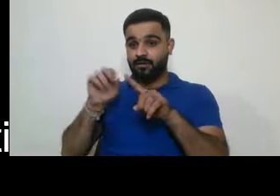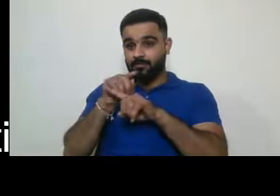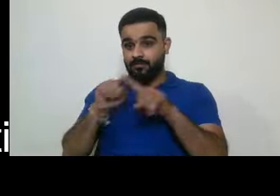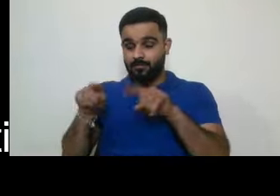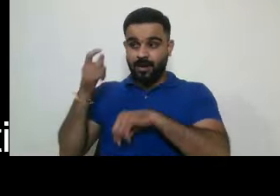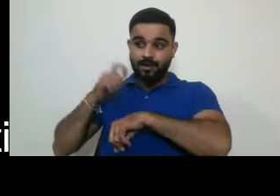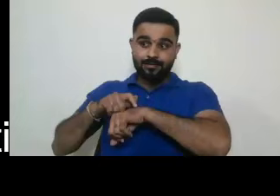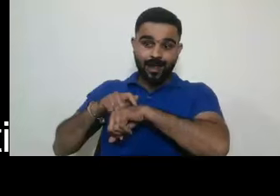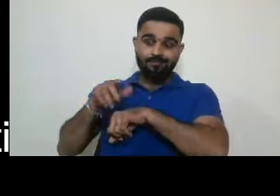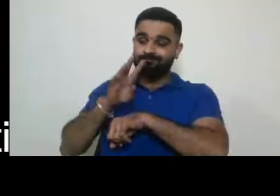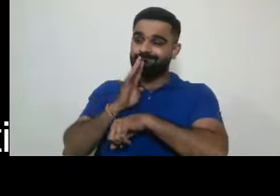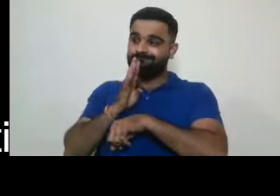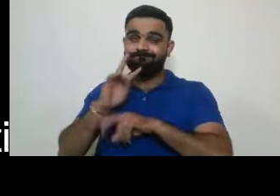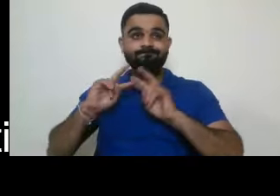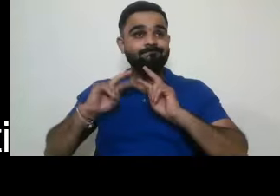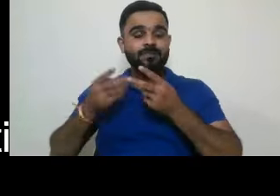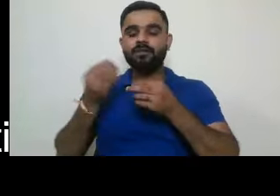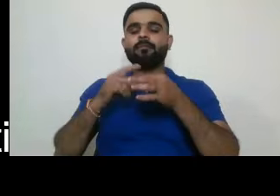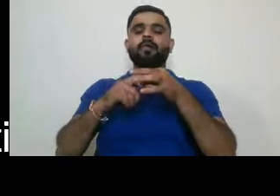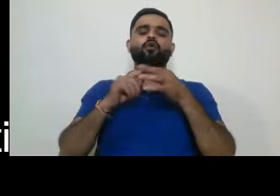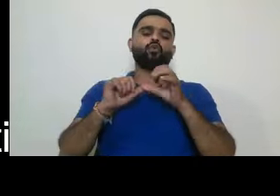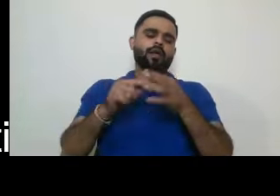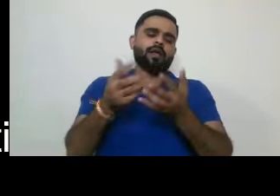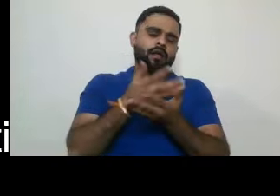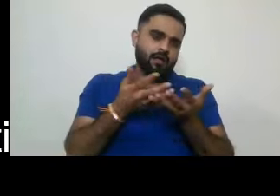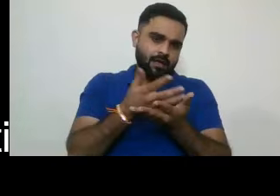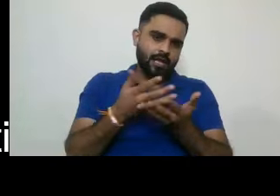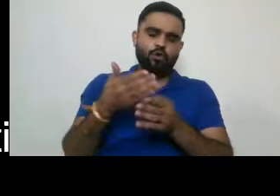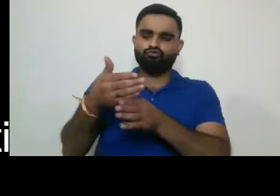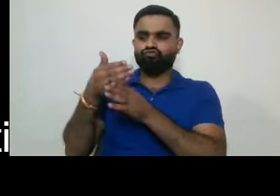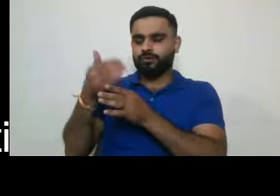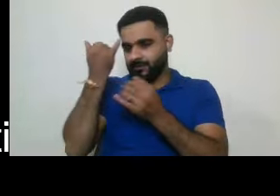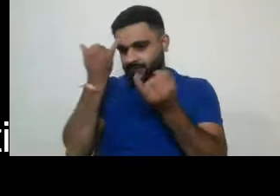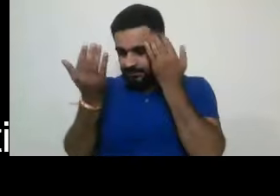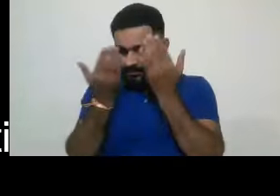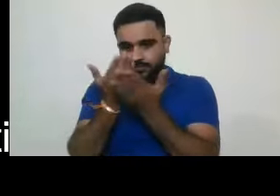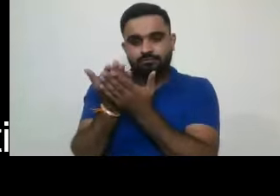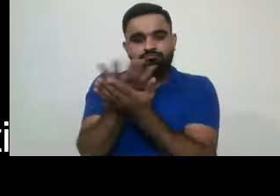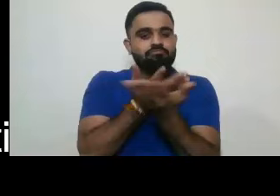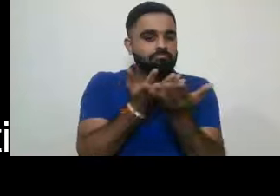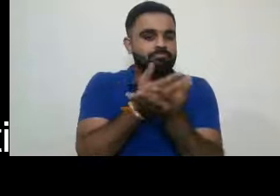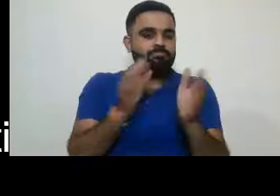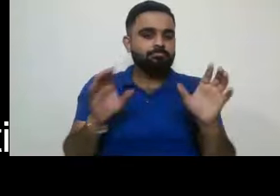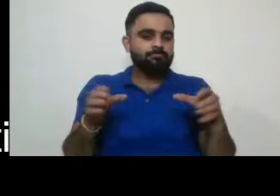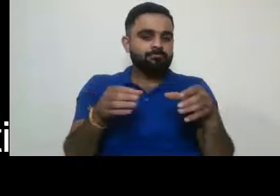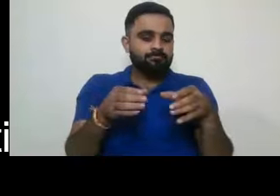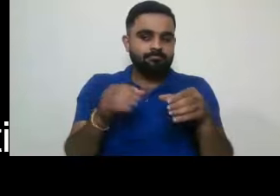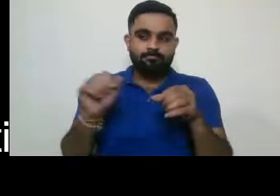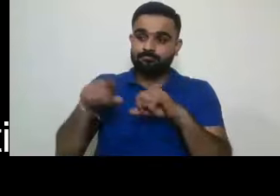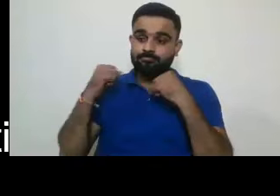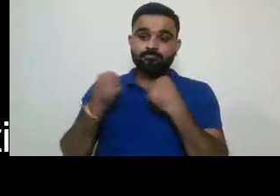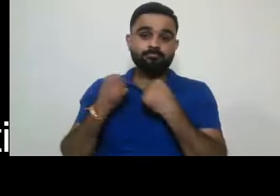time, typically during Q&A sessions or of sharing their thoughts through group or pair